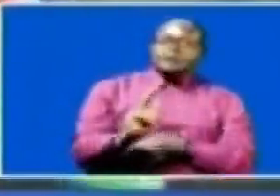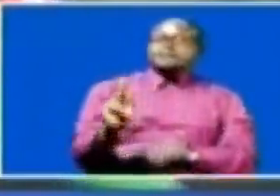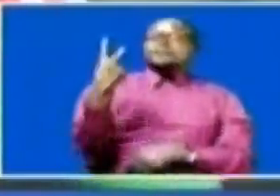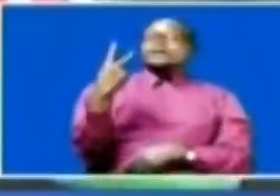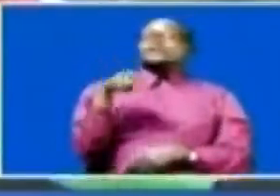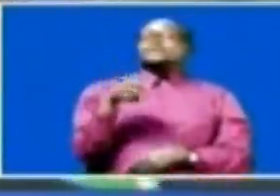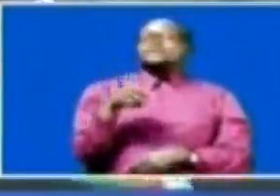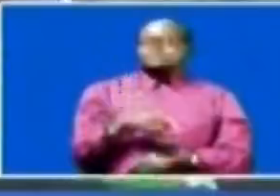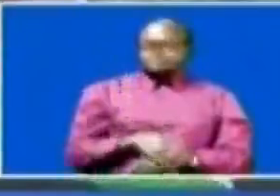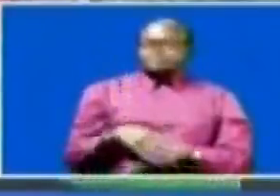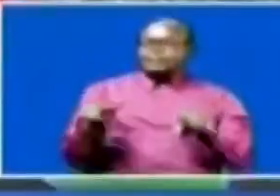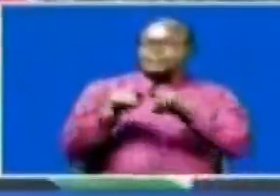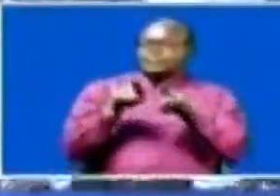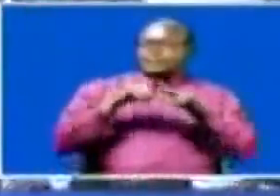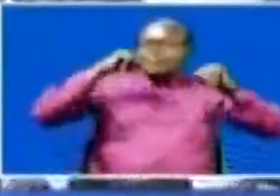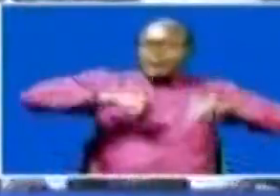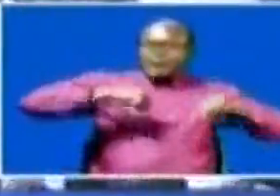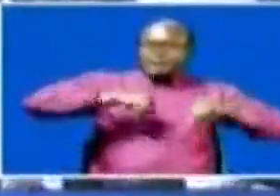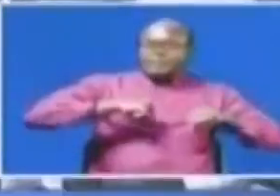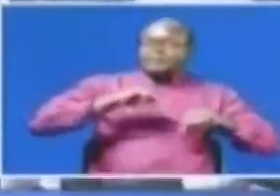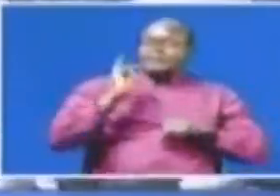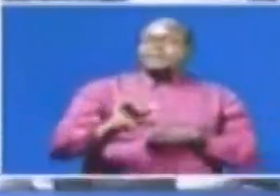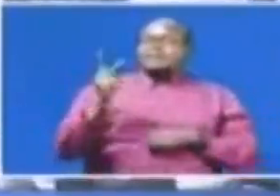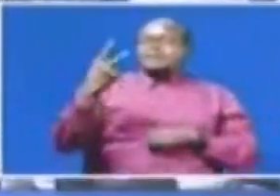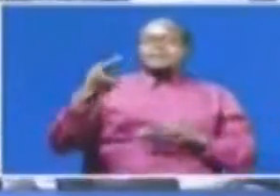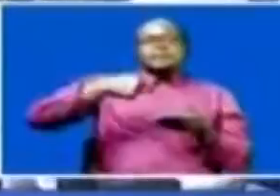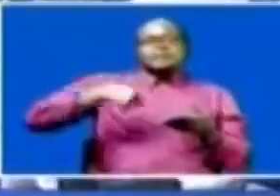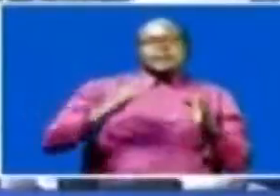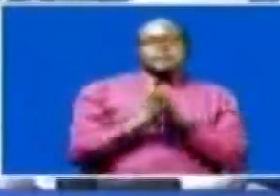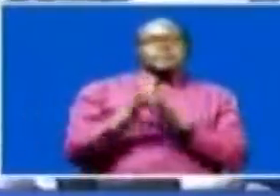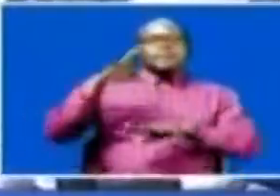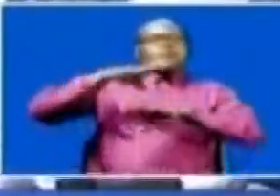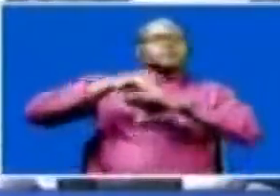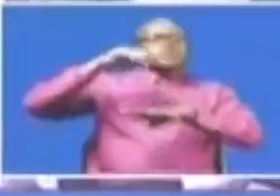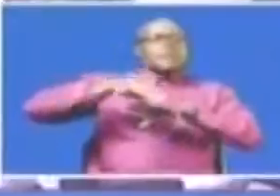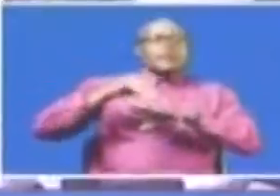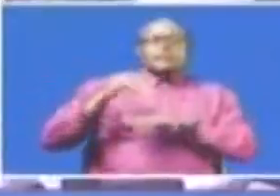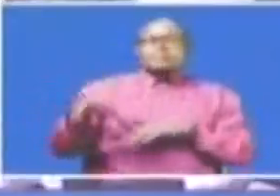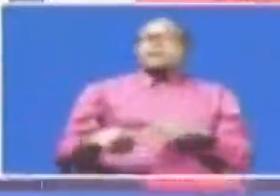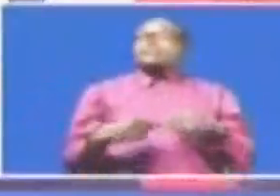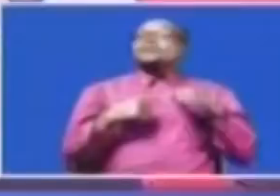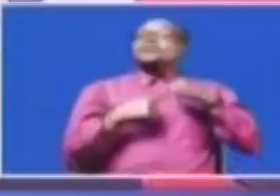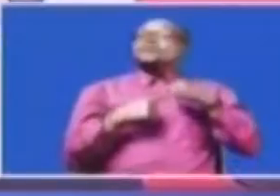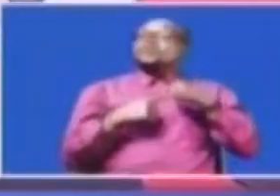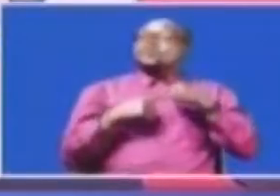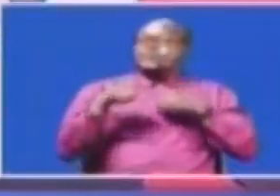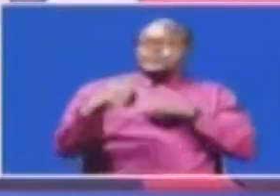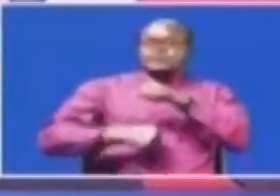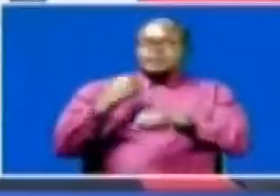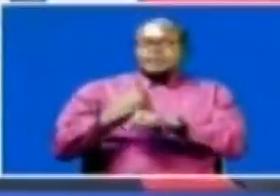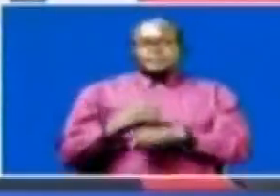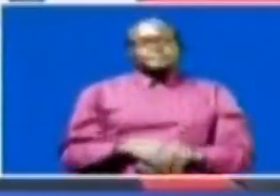Kenya, a similar agreement that Kenya signed with Switzerland in June this year. Depriving